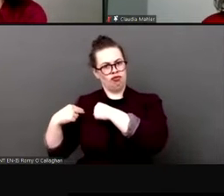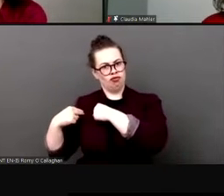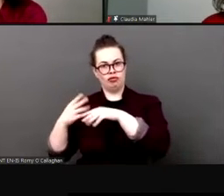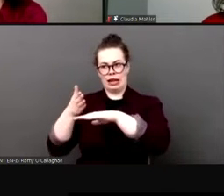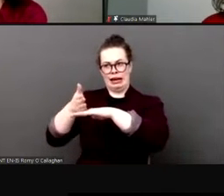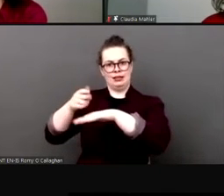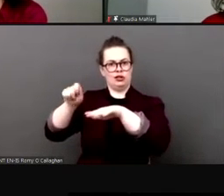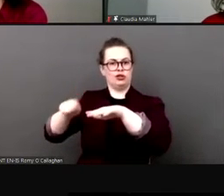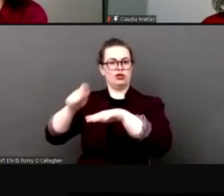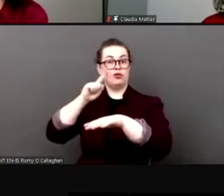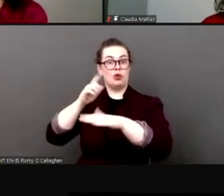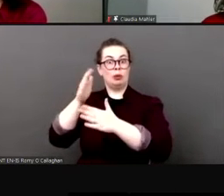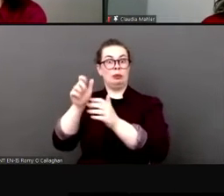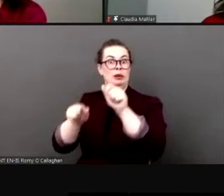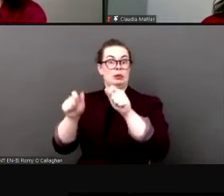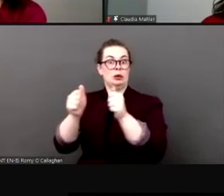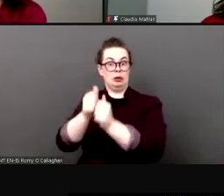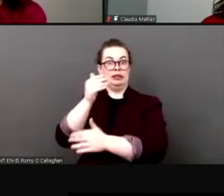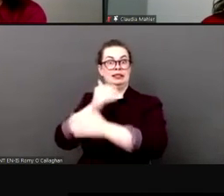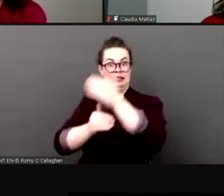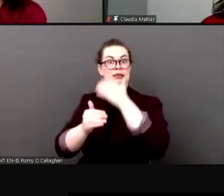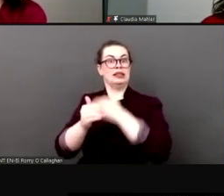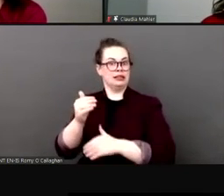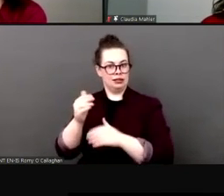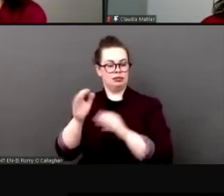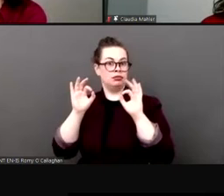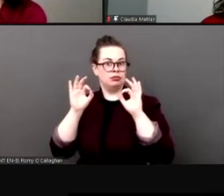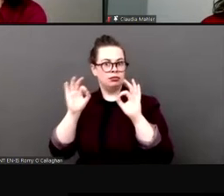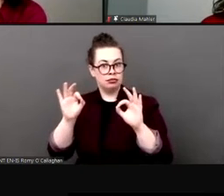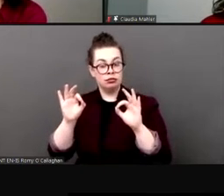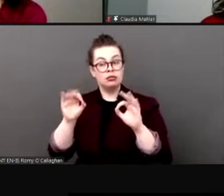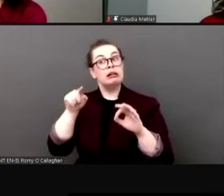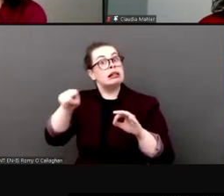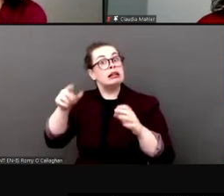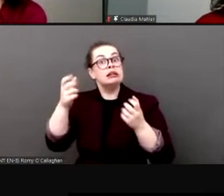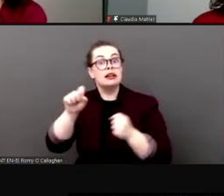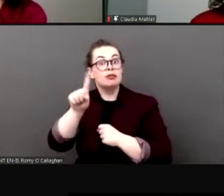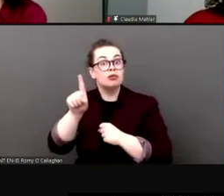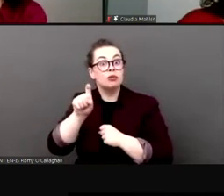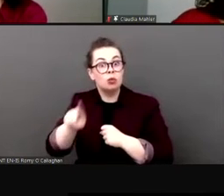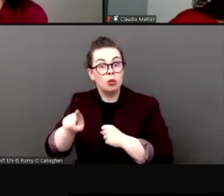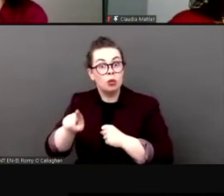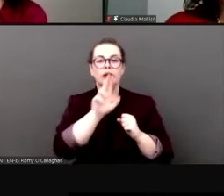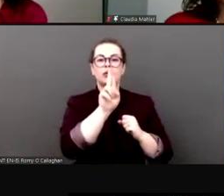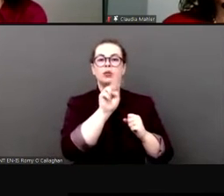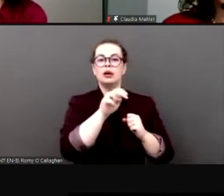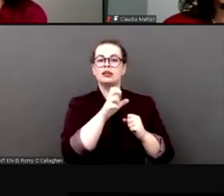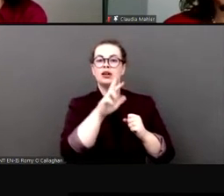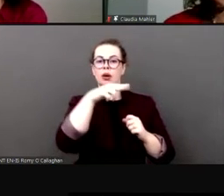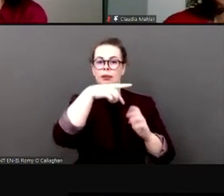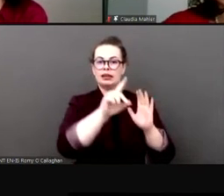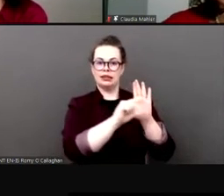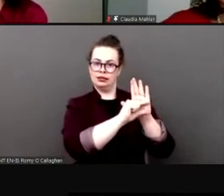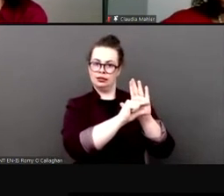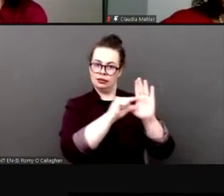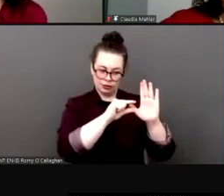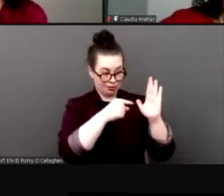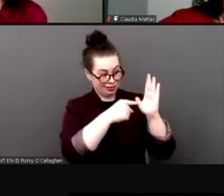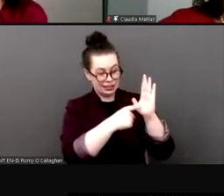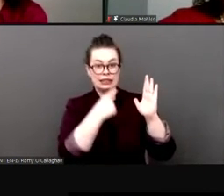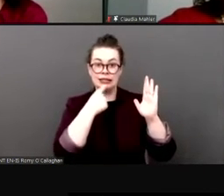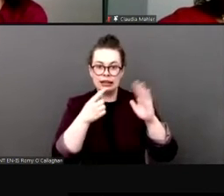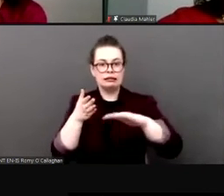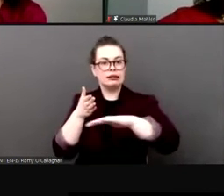possible were it not for an article in the Treaty on the Rights of People with Disabilities on access to justice,